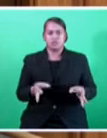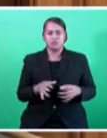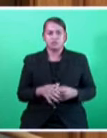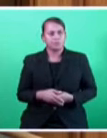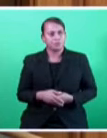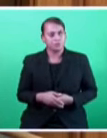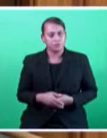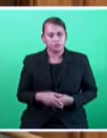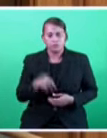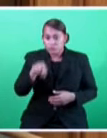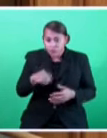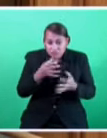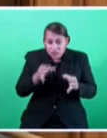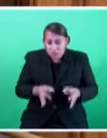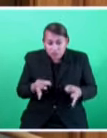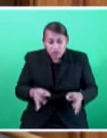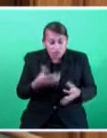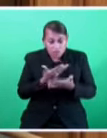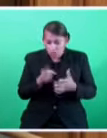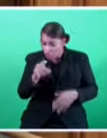memo is no different.